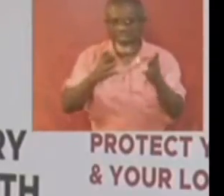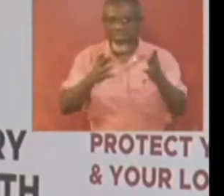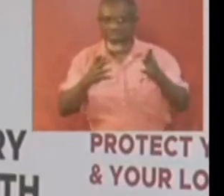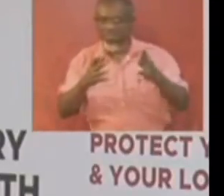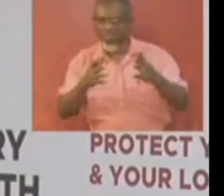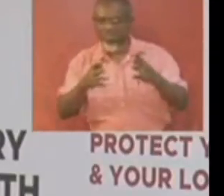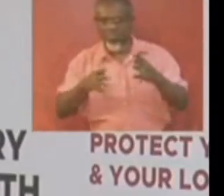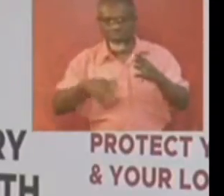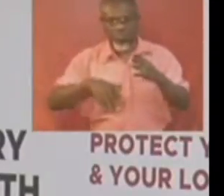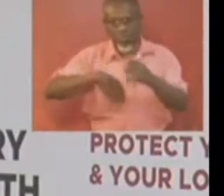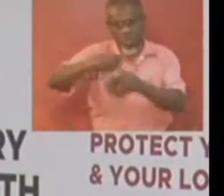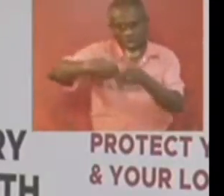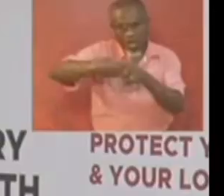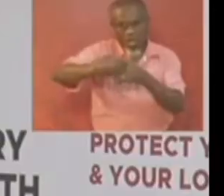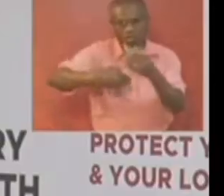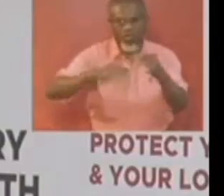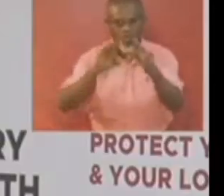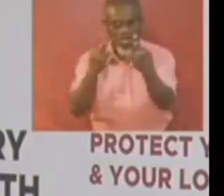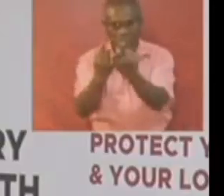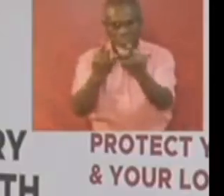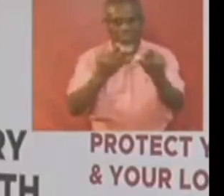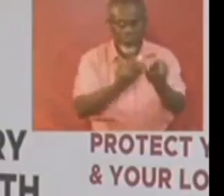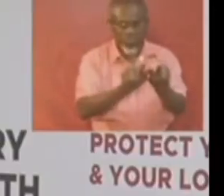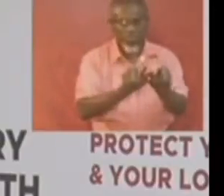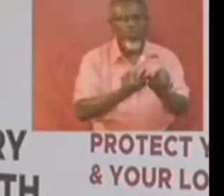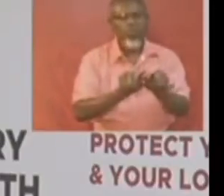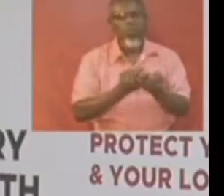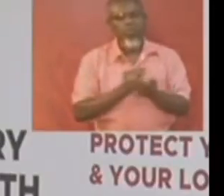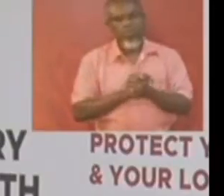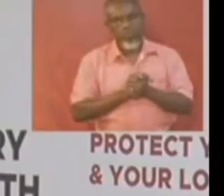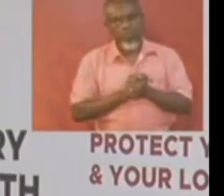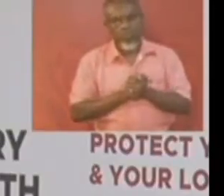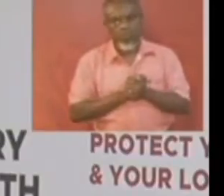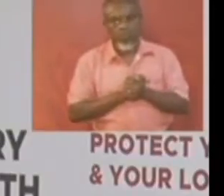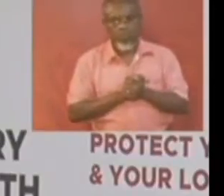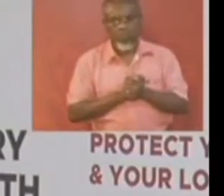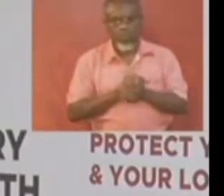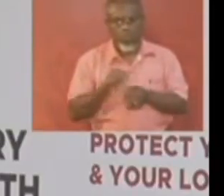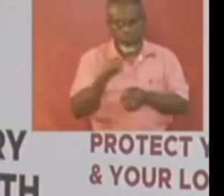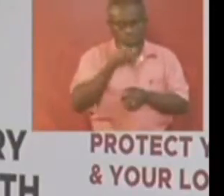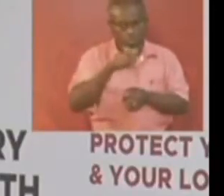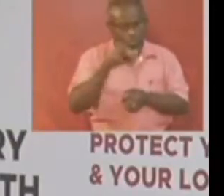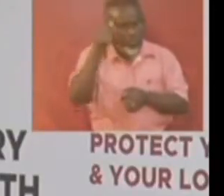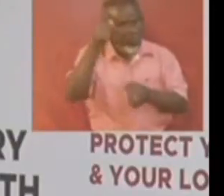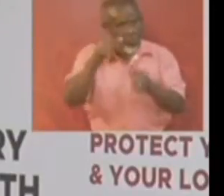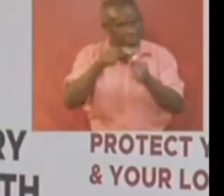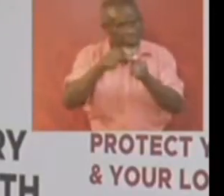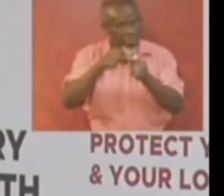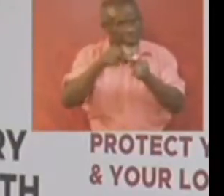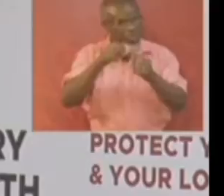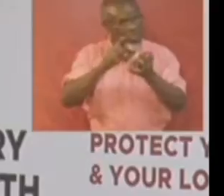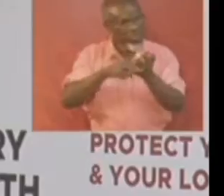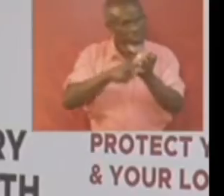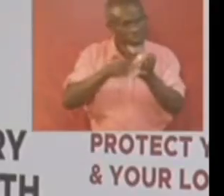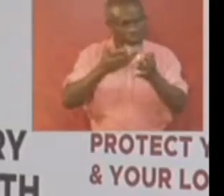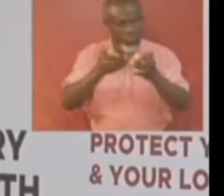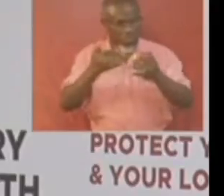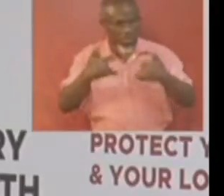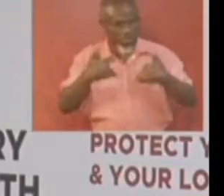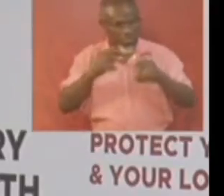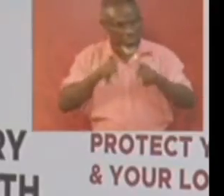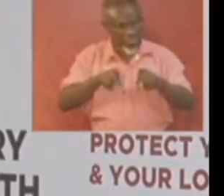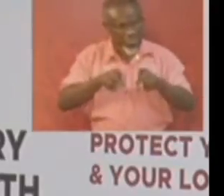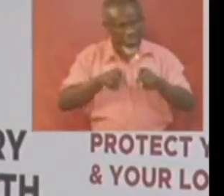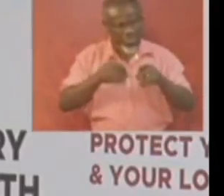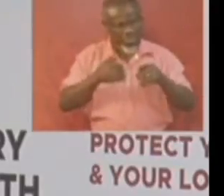because there is the continuing risk of having asymptomatic or mildly symptomatic people with